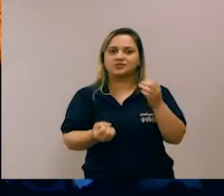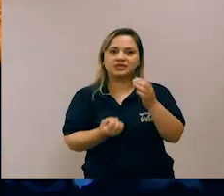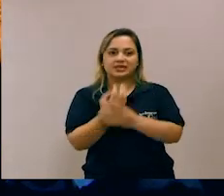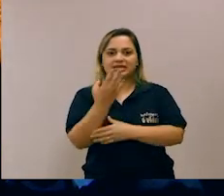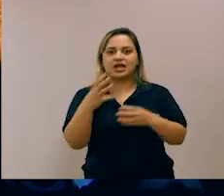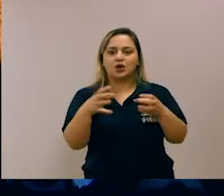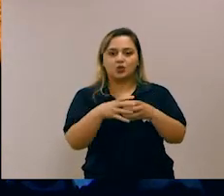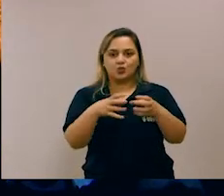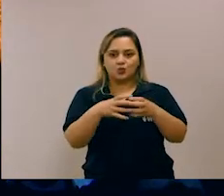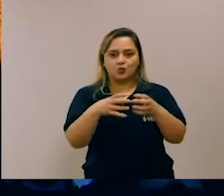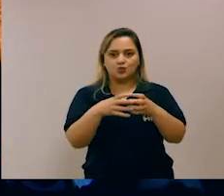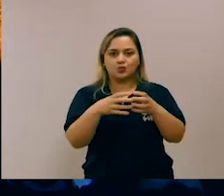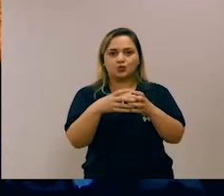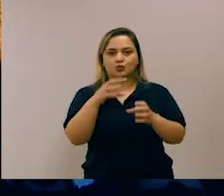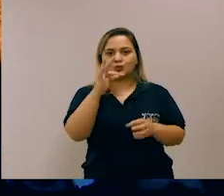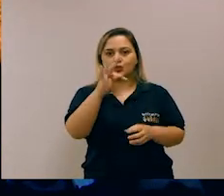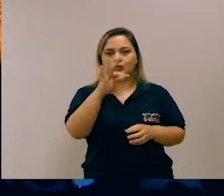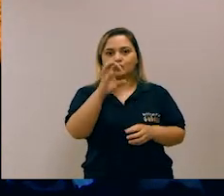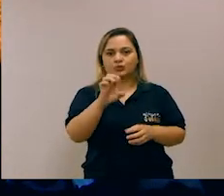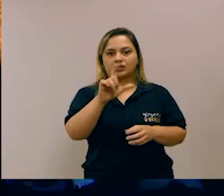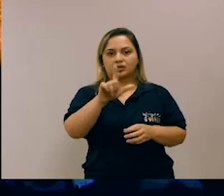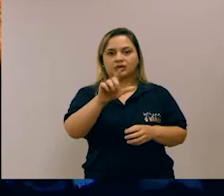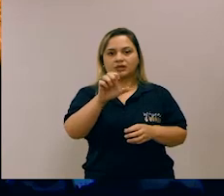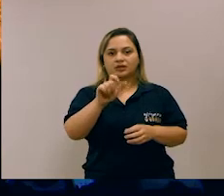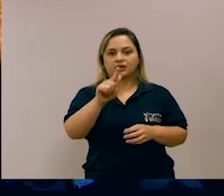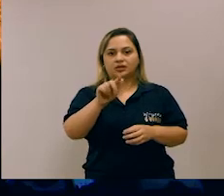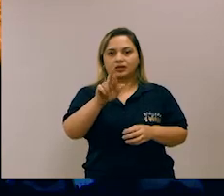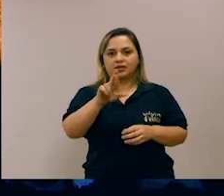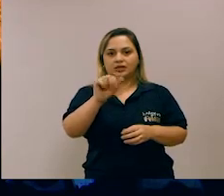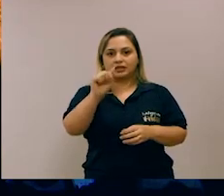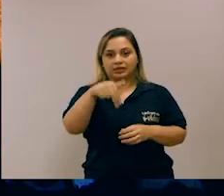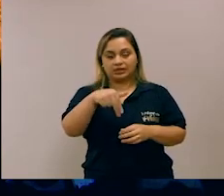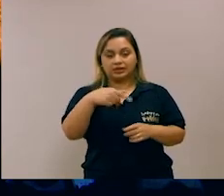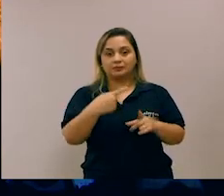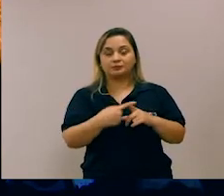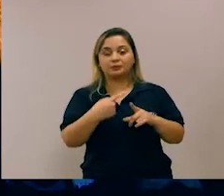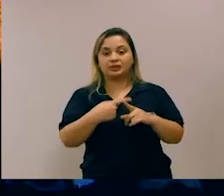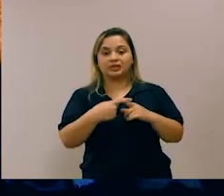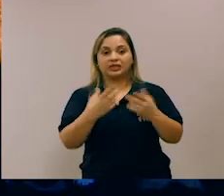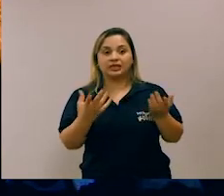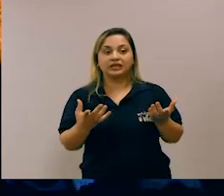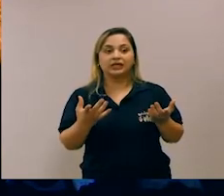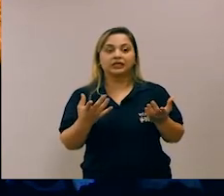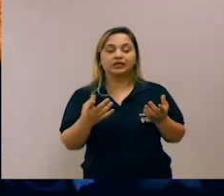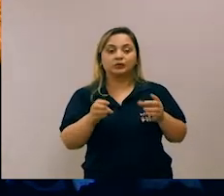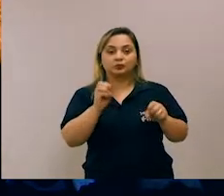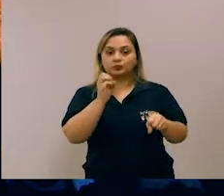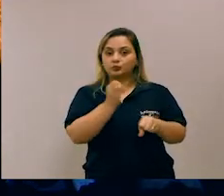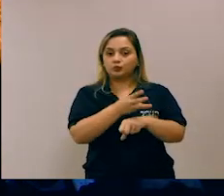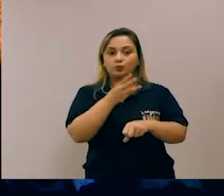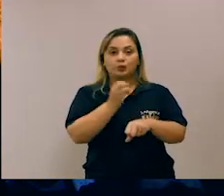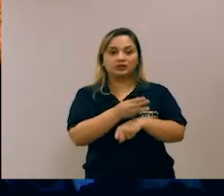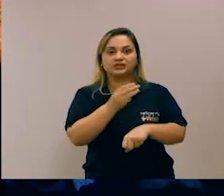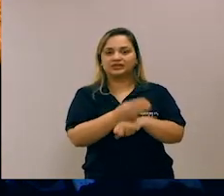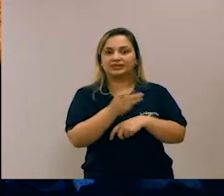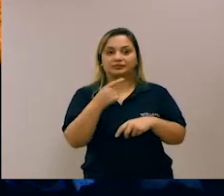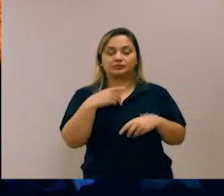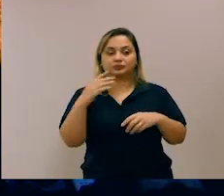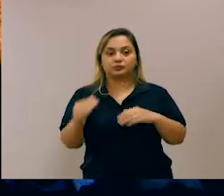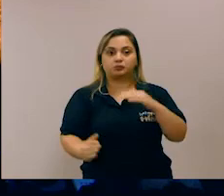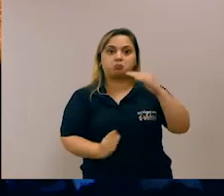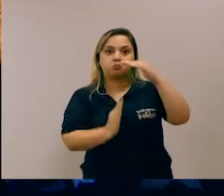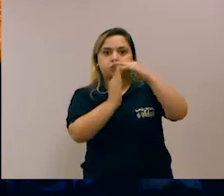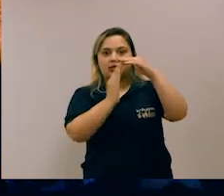resisting for 5 years. We will create a Telegram group for the seminar because we don't have a room for